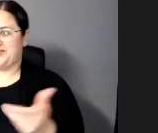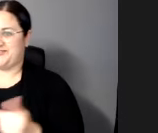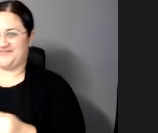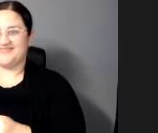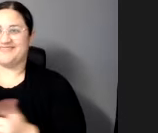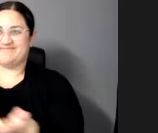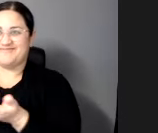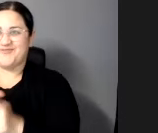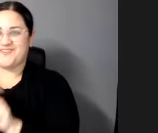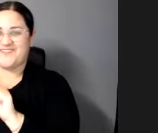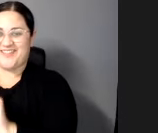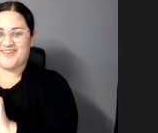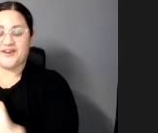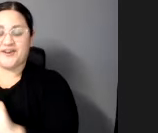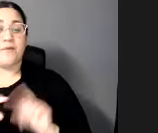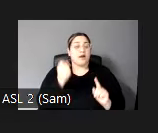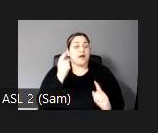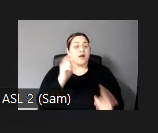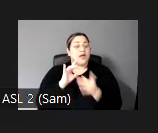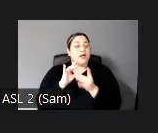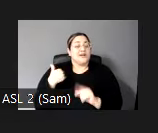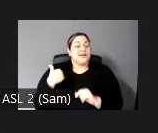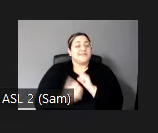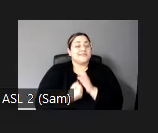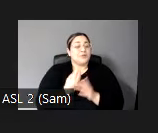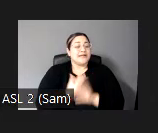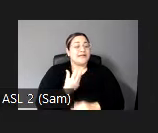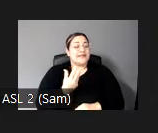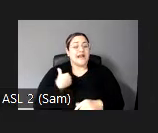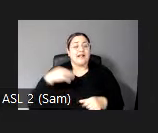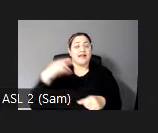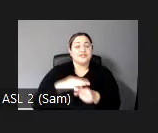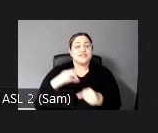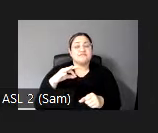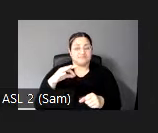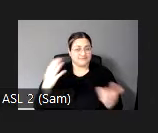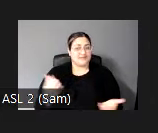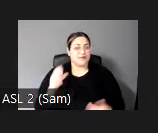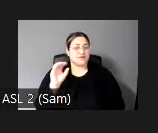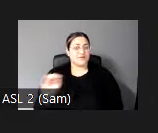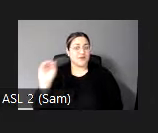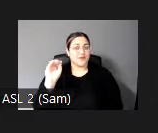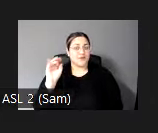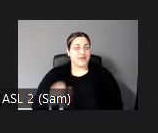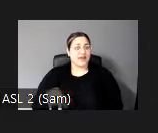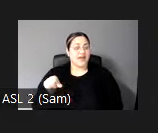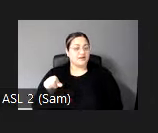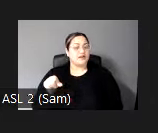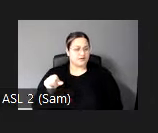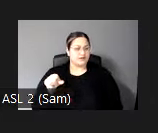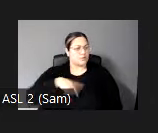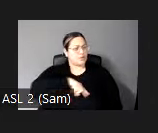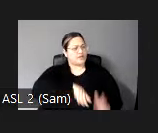the election in the spring in Ontario. And we wanted to put together a report, which is the roadmap towards a renewed Ontario Dementia